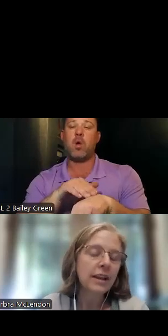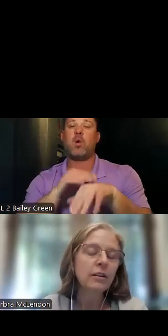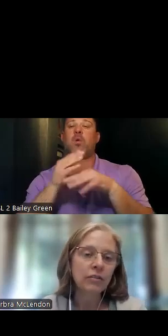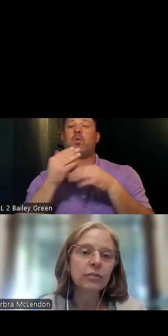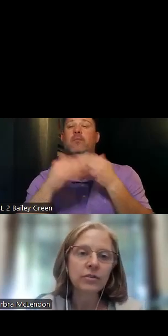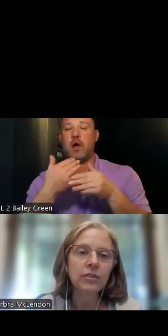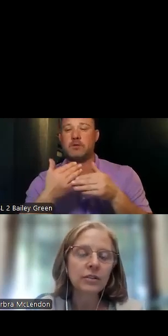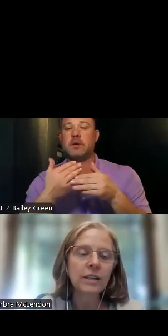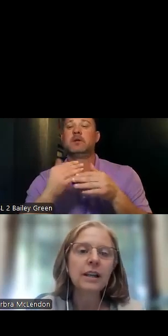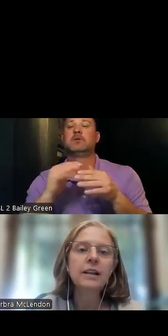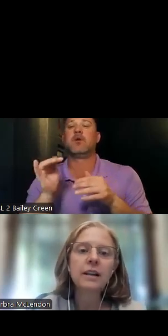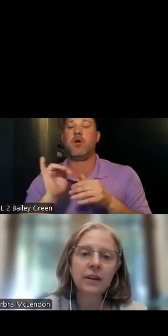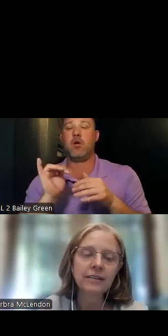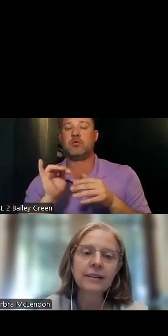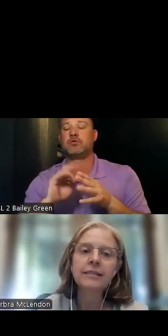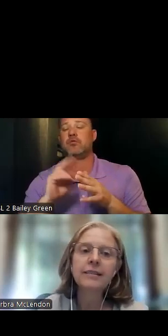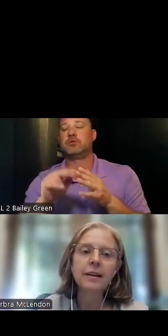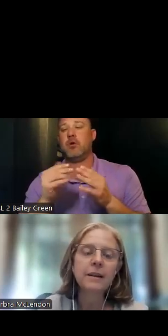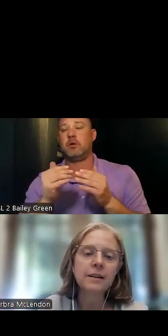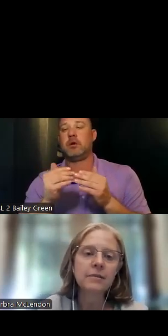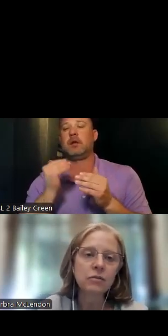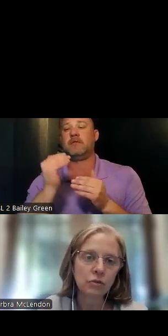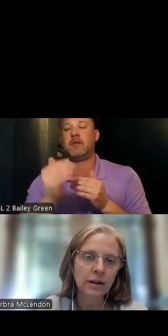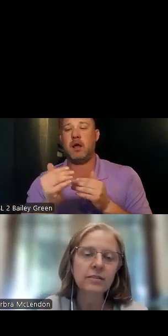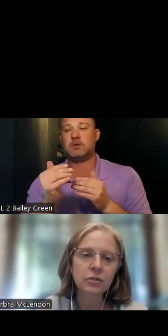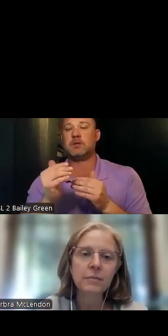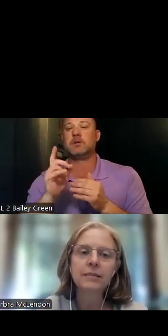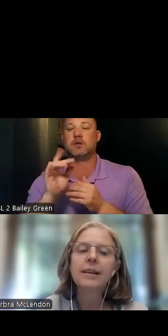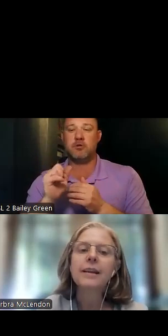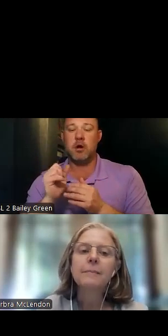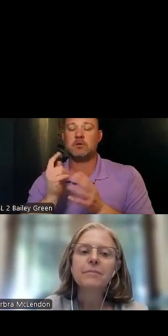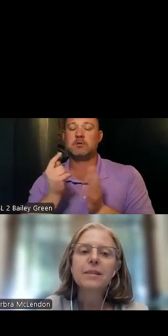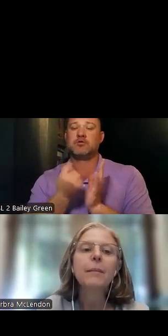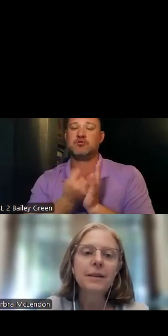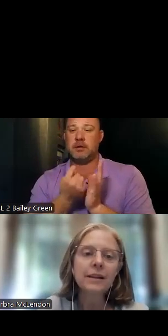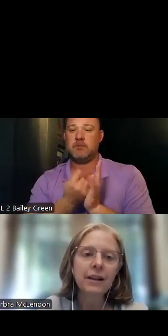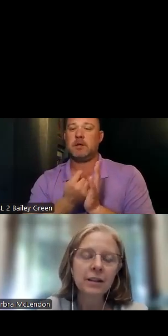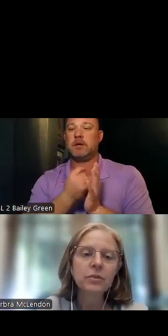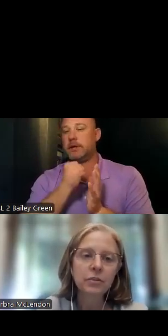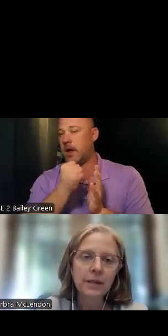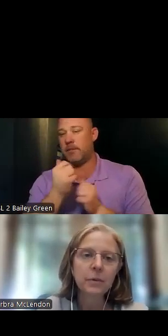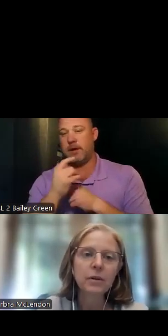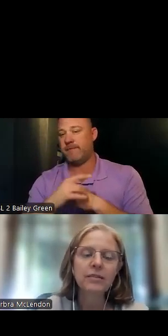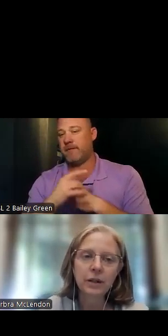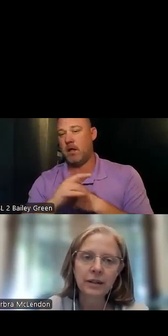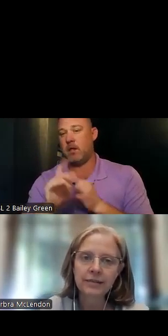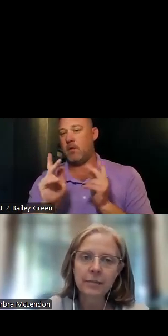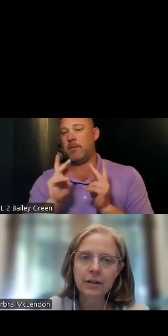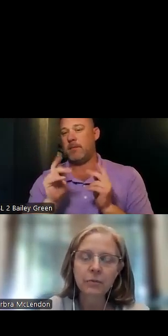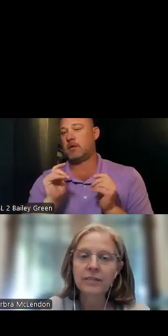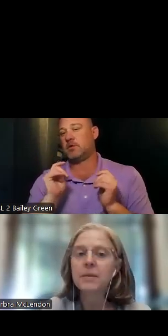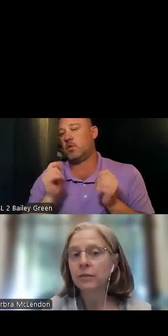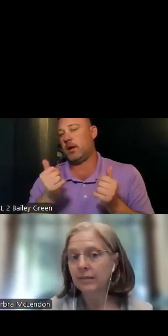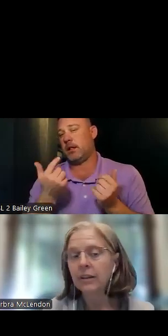could then also result in advances in drugs and treatments not being available to people as quickly as they